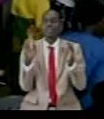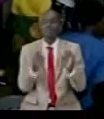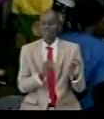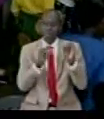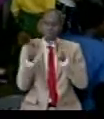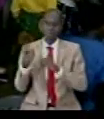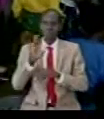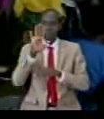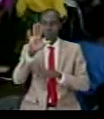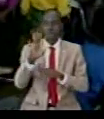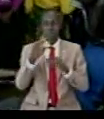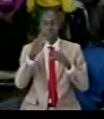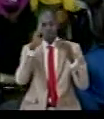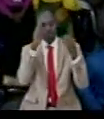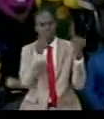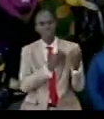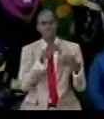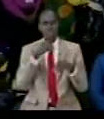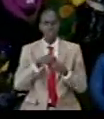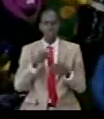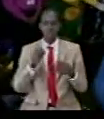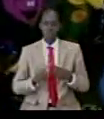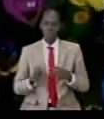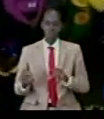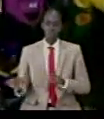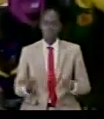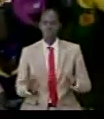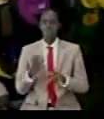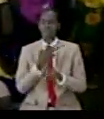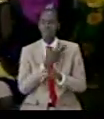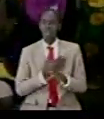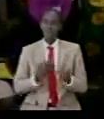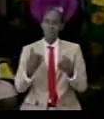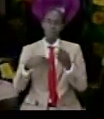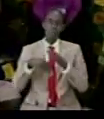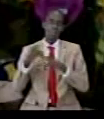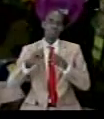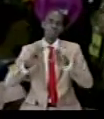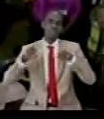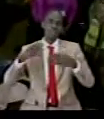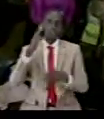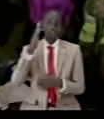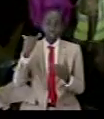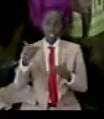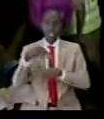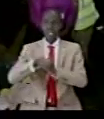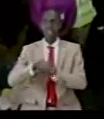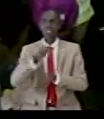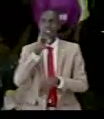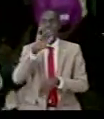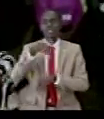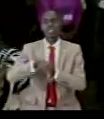into action and come out now and come and give your testimony. Tonight is your night of testimony.